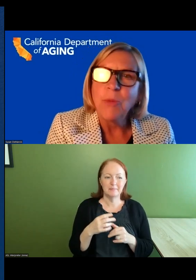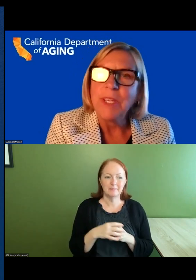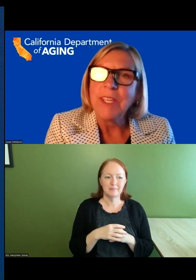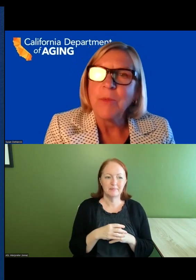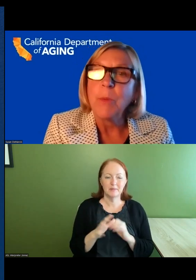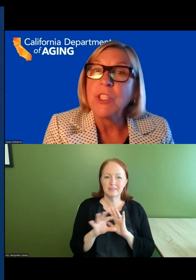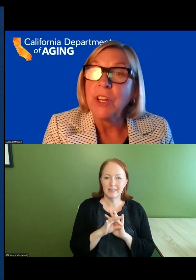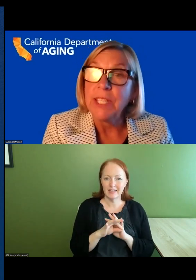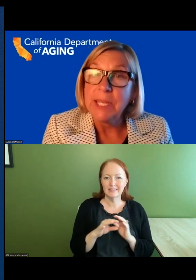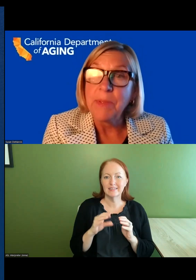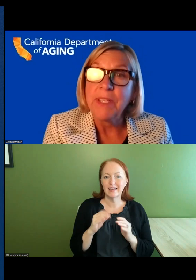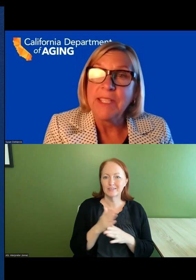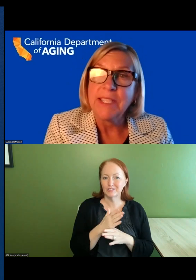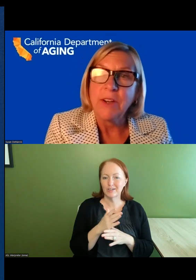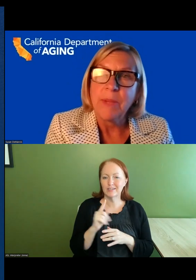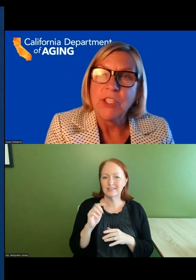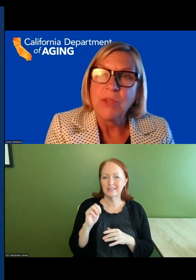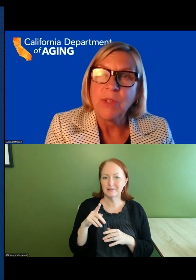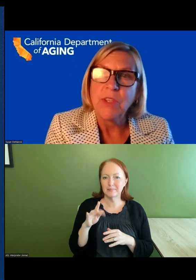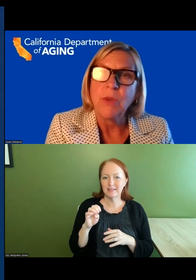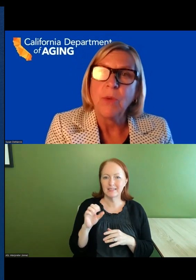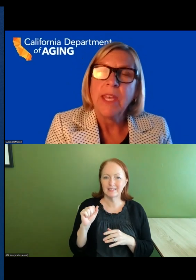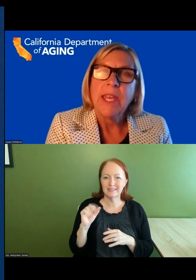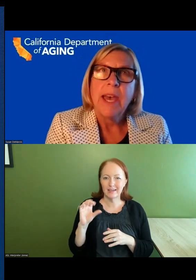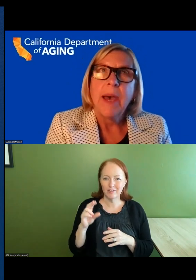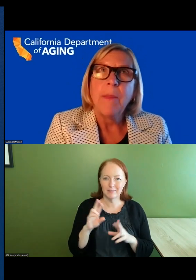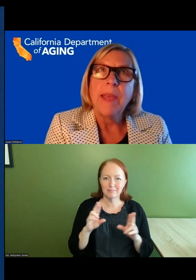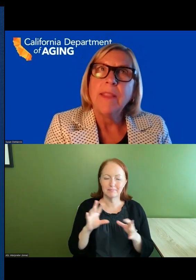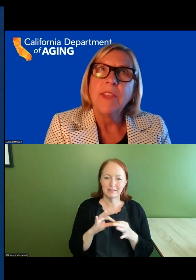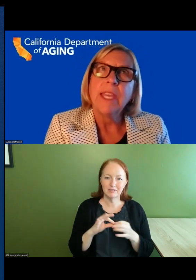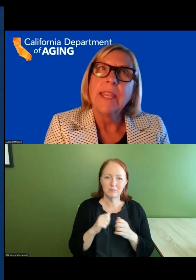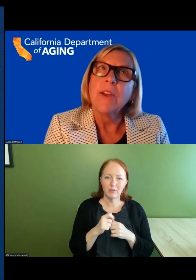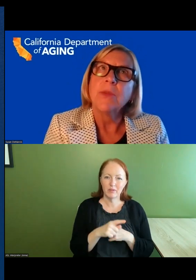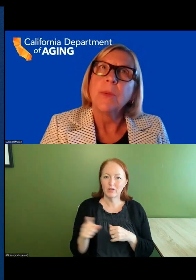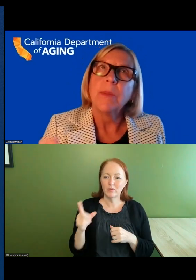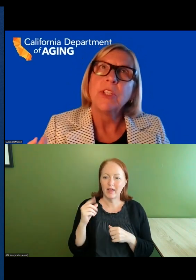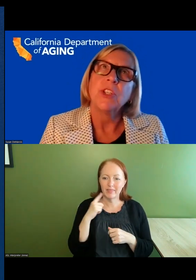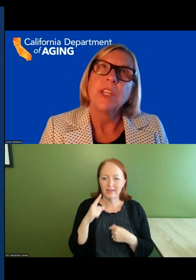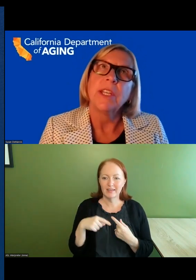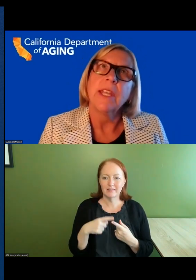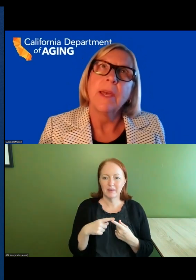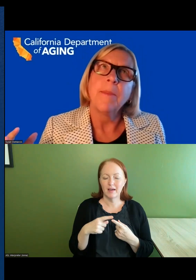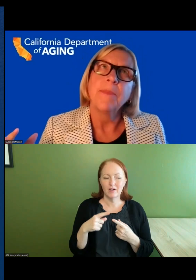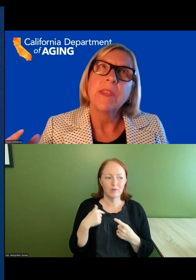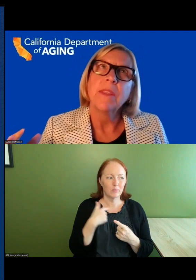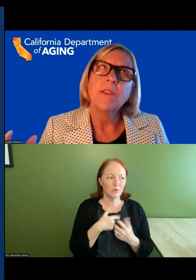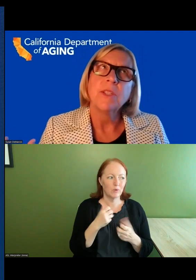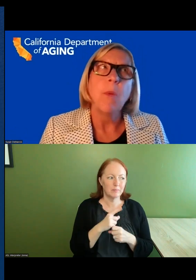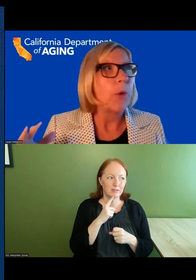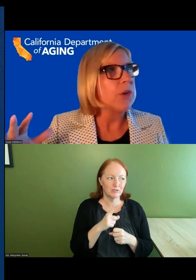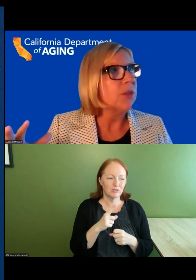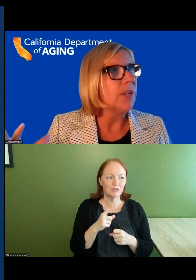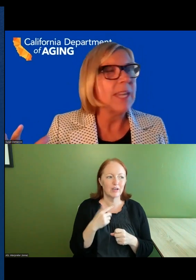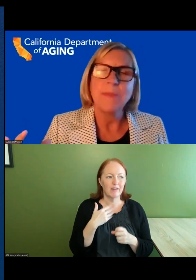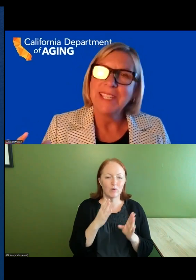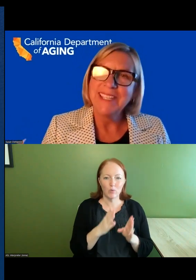and we'll be sharing the template that Sarah mentioned with you. And the thinking there is we want to be sure that there's some